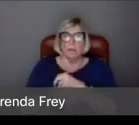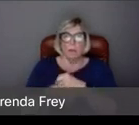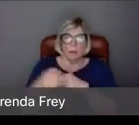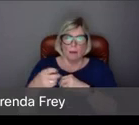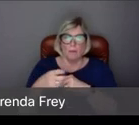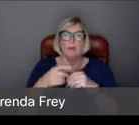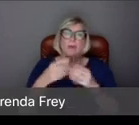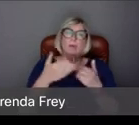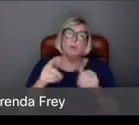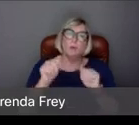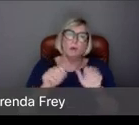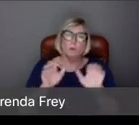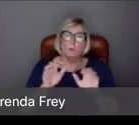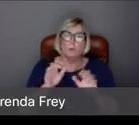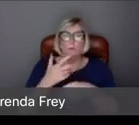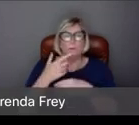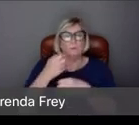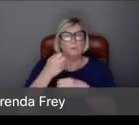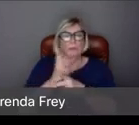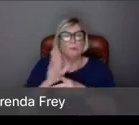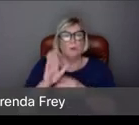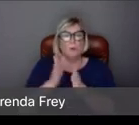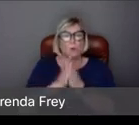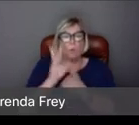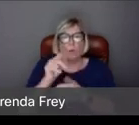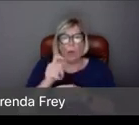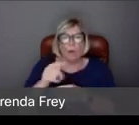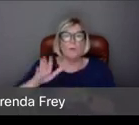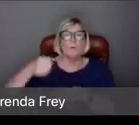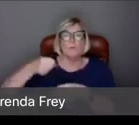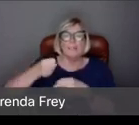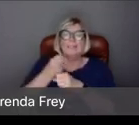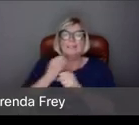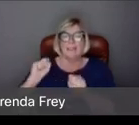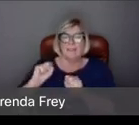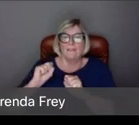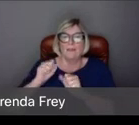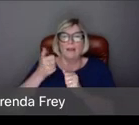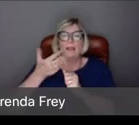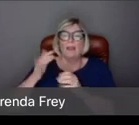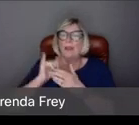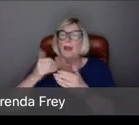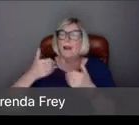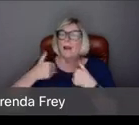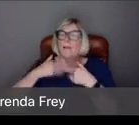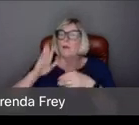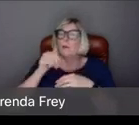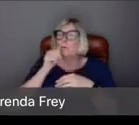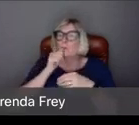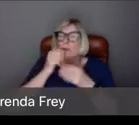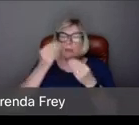things that you can do would be to secure your wallet, your handbag, anything that's containing your personal